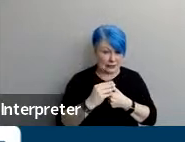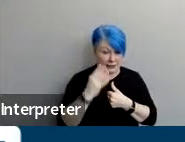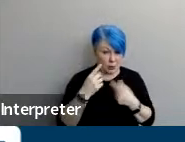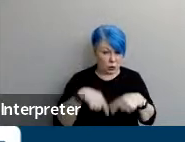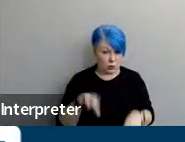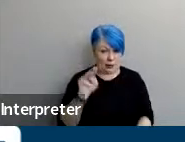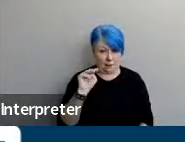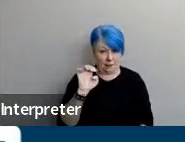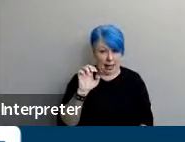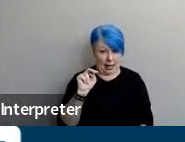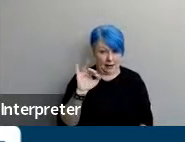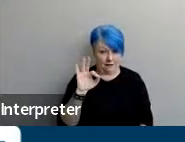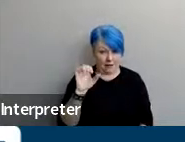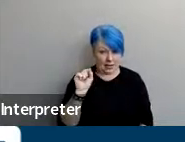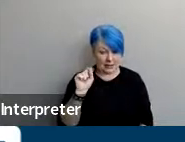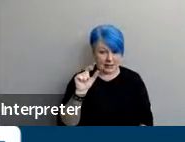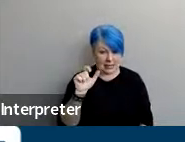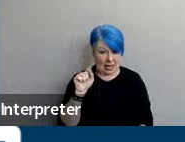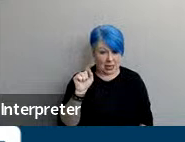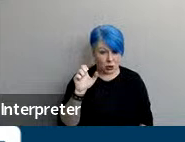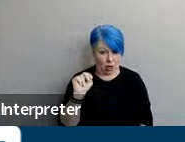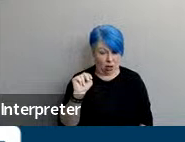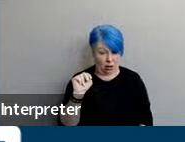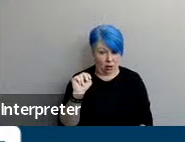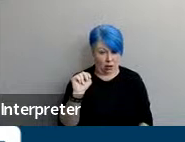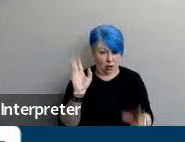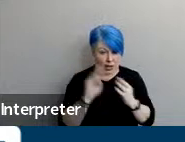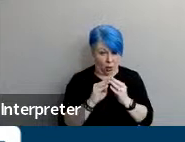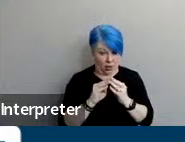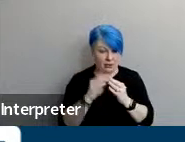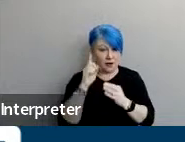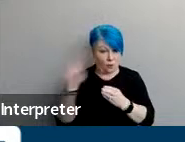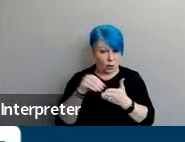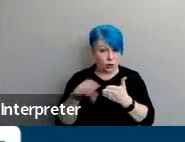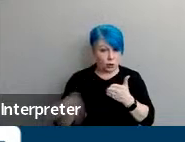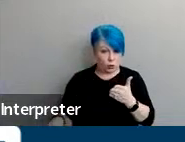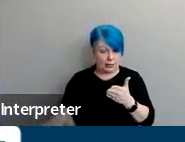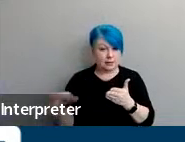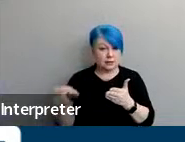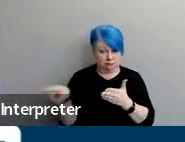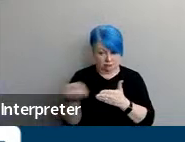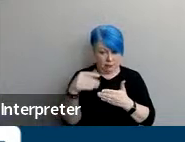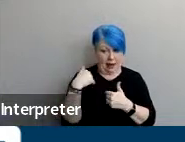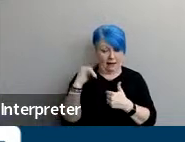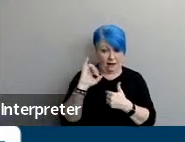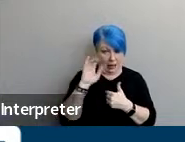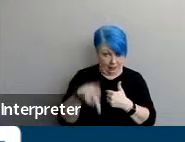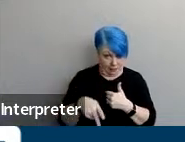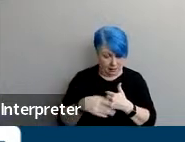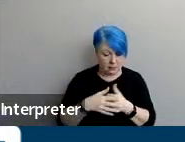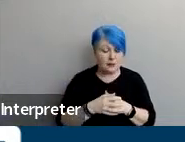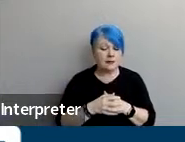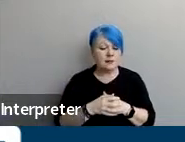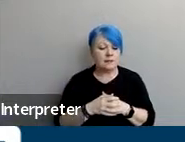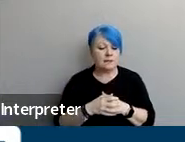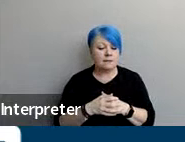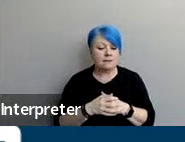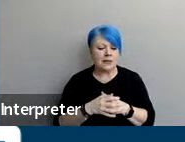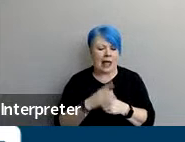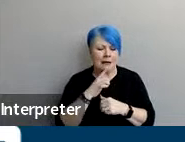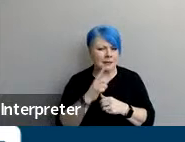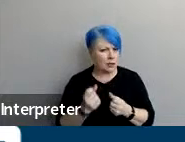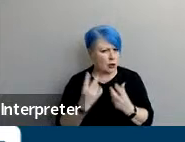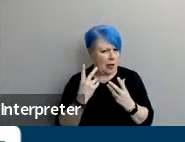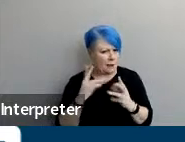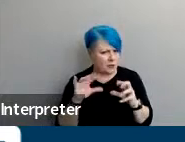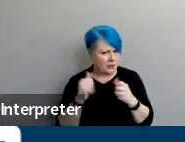hearings with behavior for kids who had IEPs, not being sure how much of the challenging behaviors would